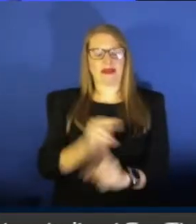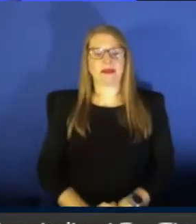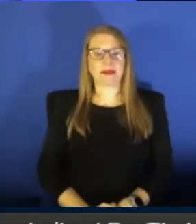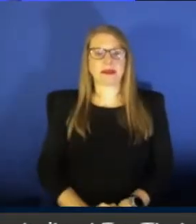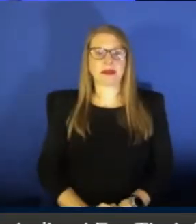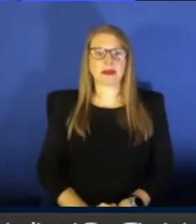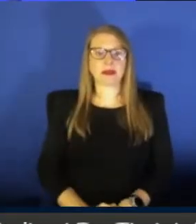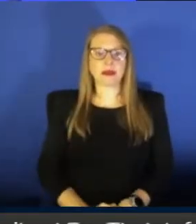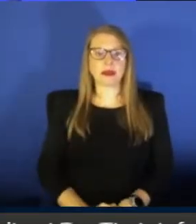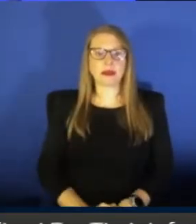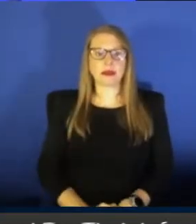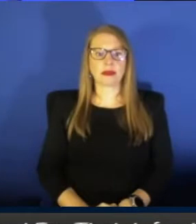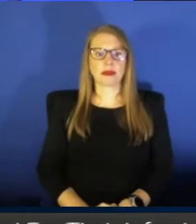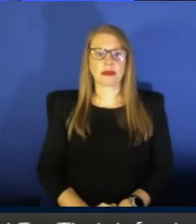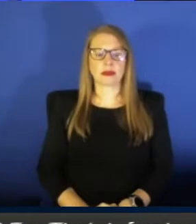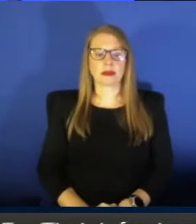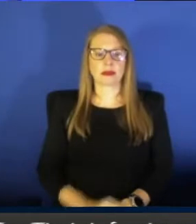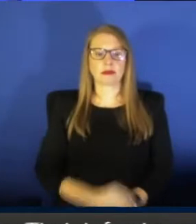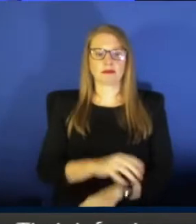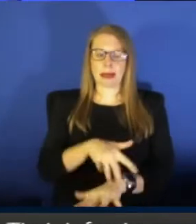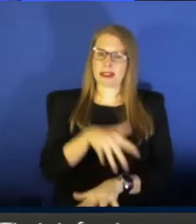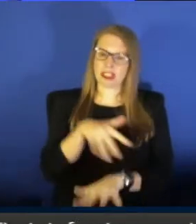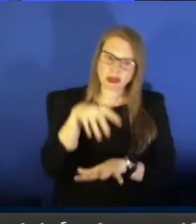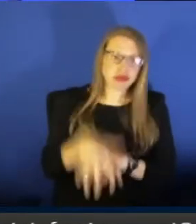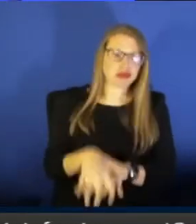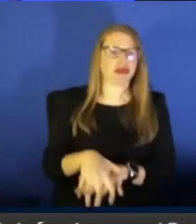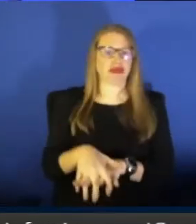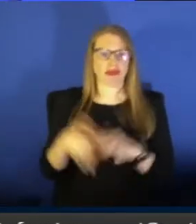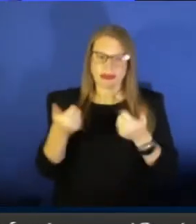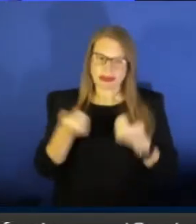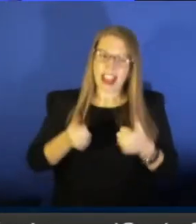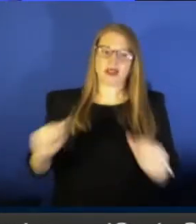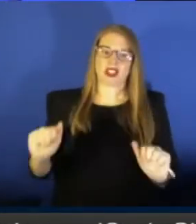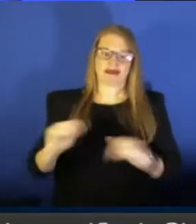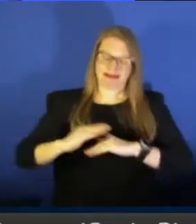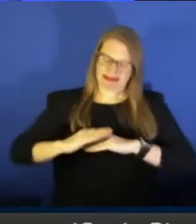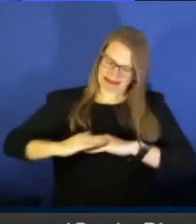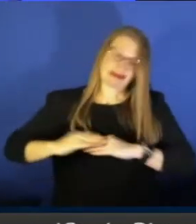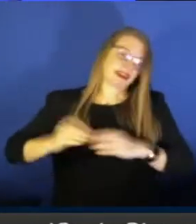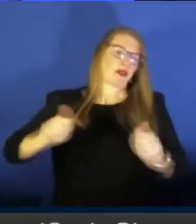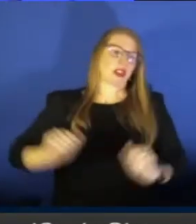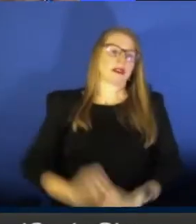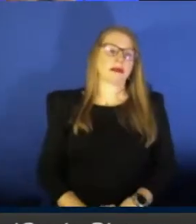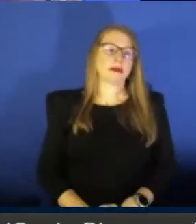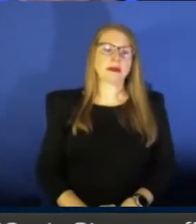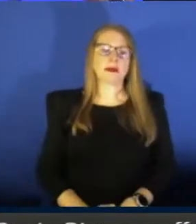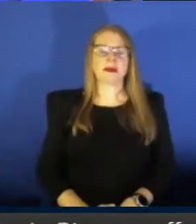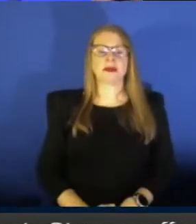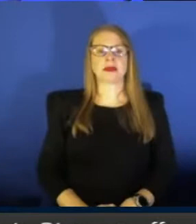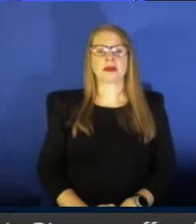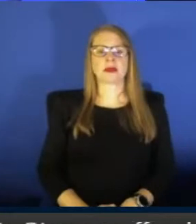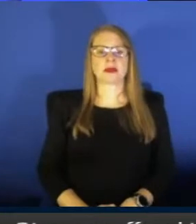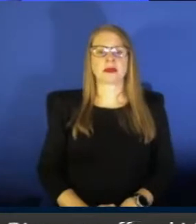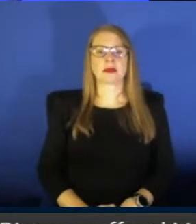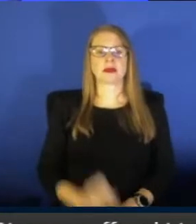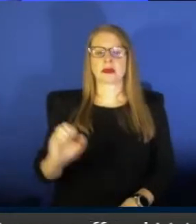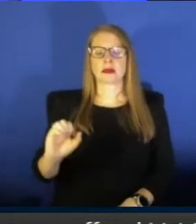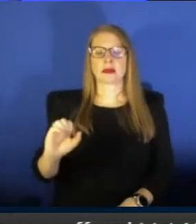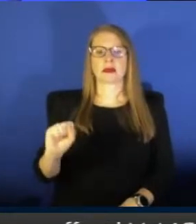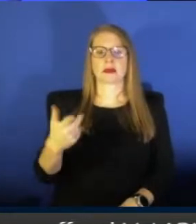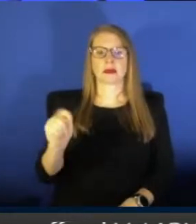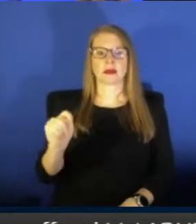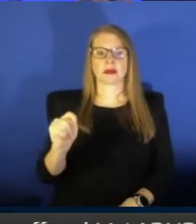13. Or unintentional, 12, 13. Yeah. That's the age. We unfortunately had a fatality from 2 years ago of a 13-year-old with an